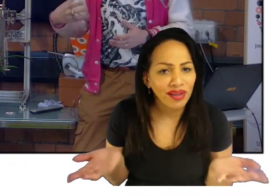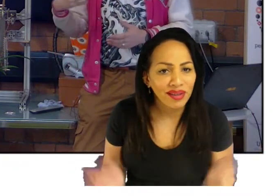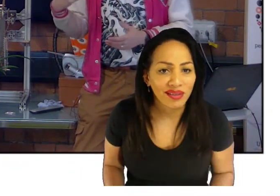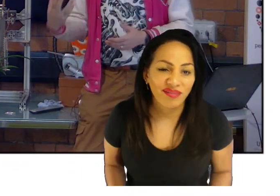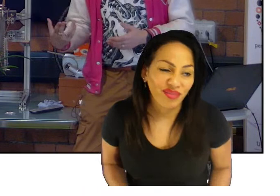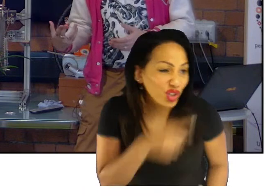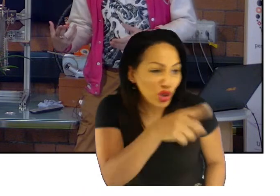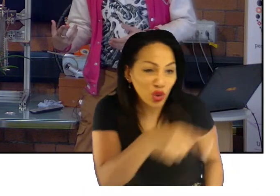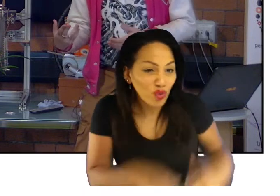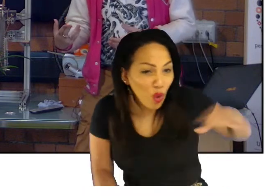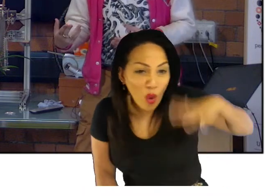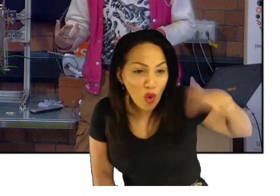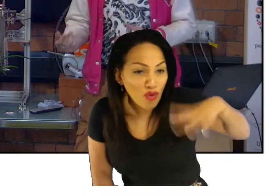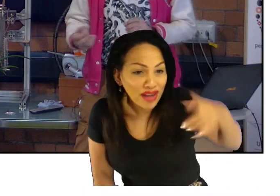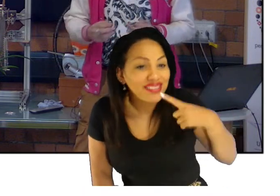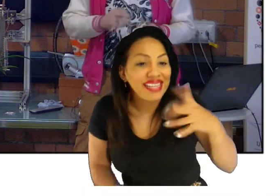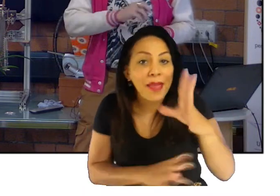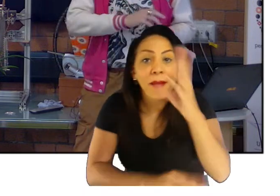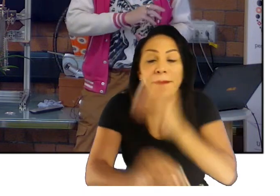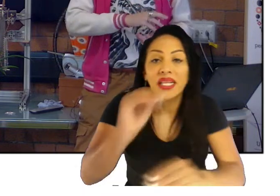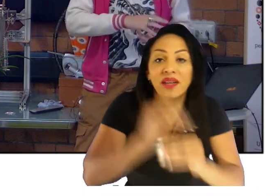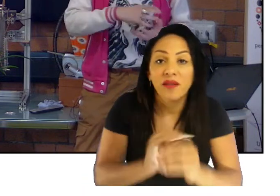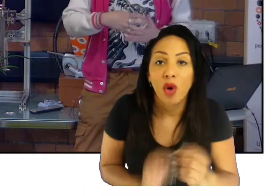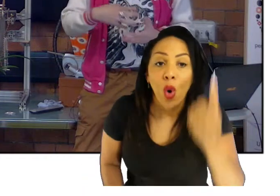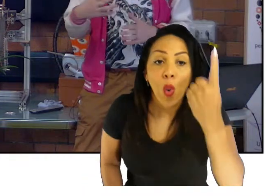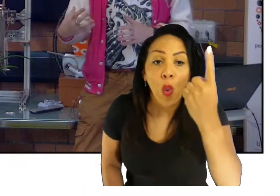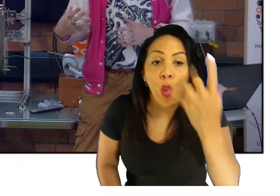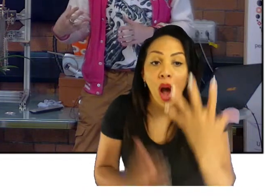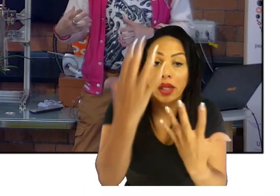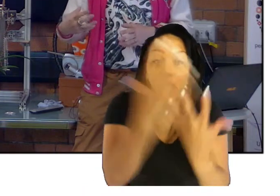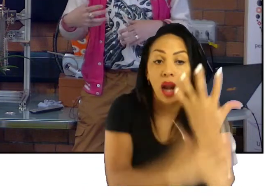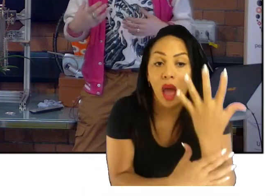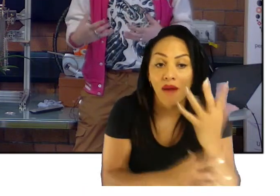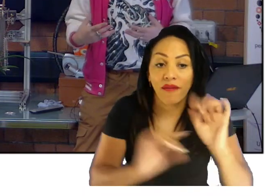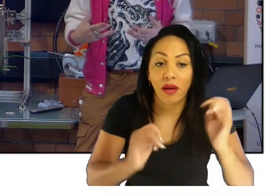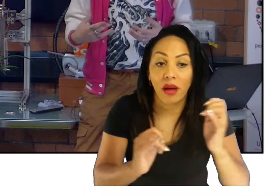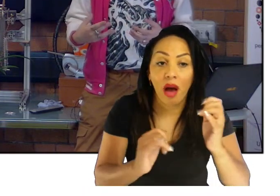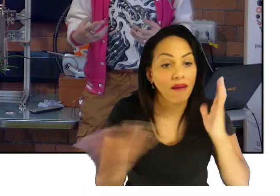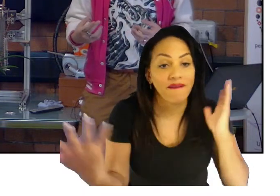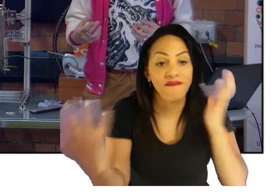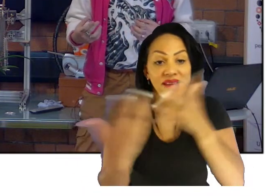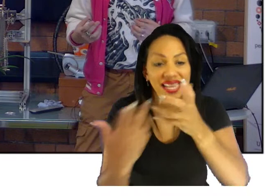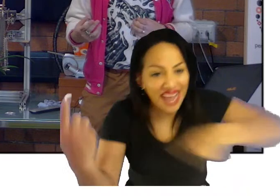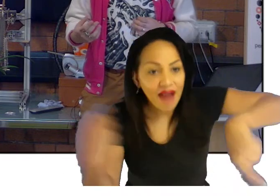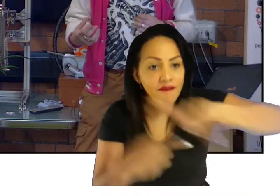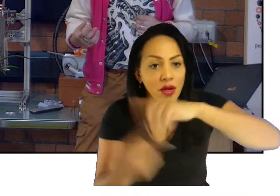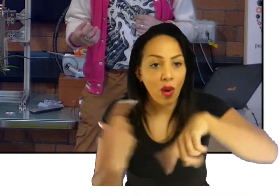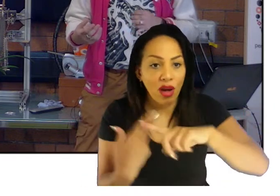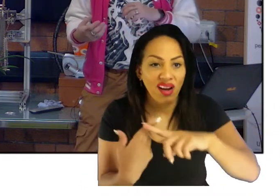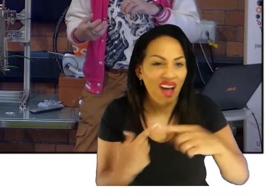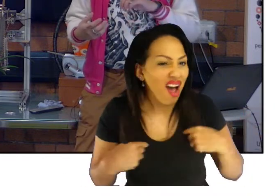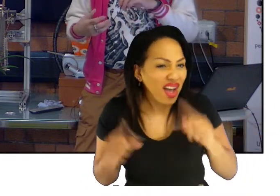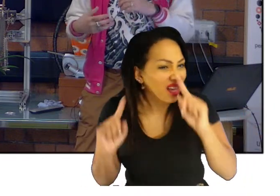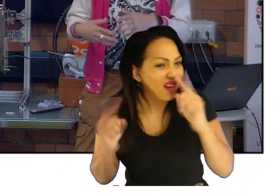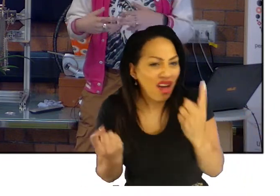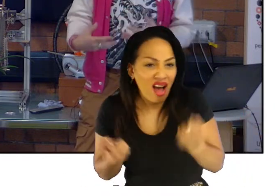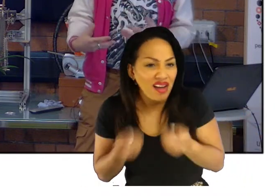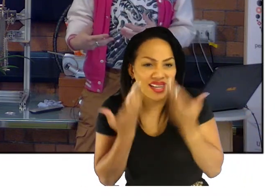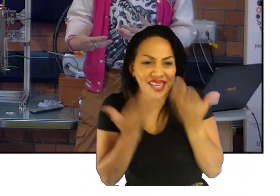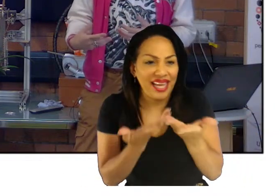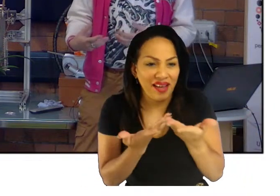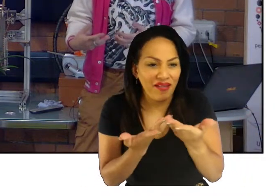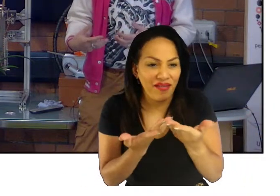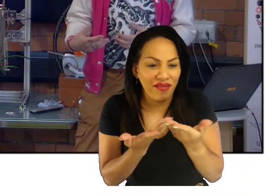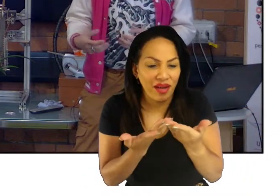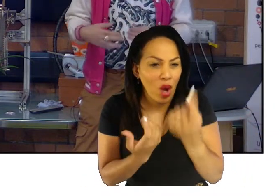fit anyone, so I can't give a blanket answer in that the specific